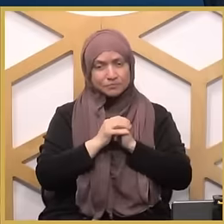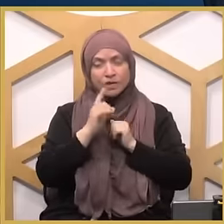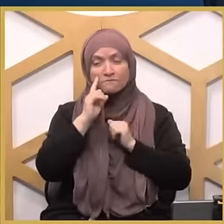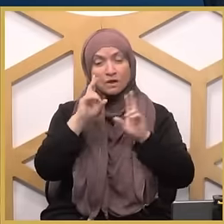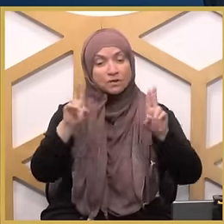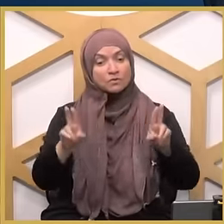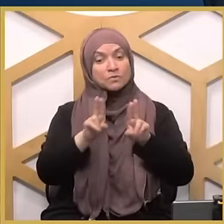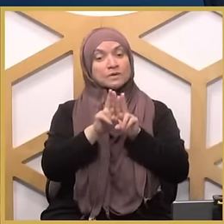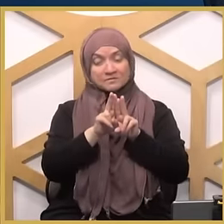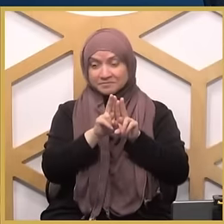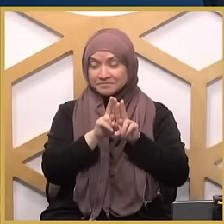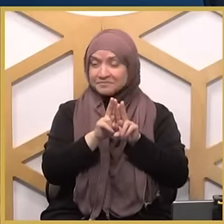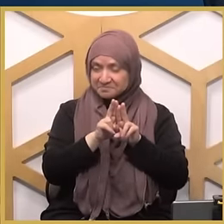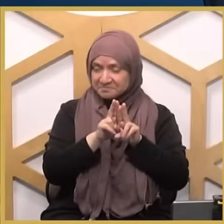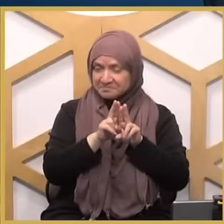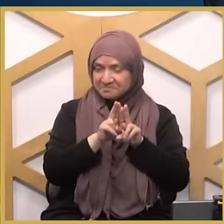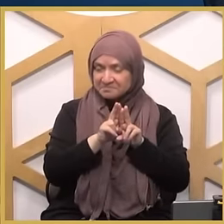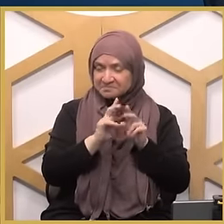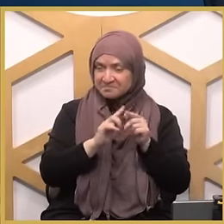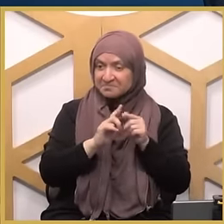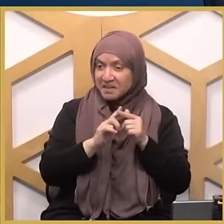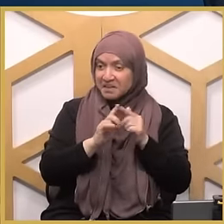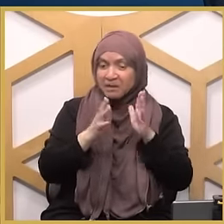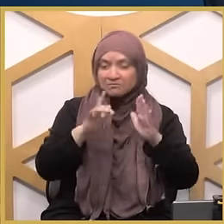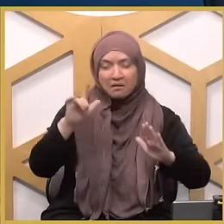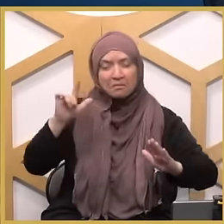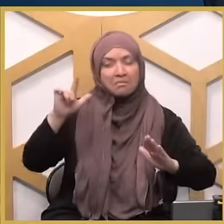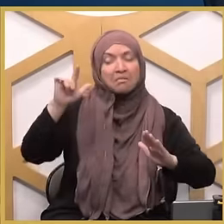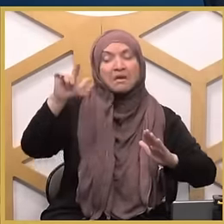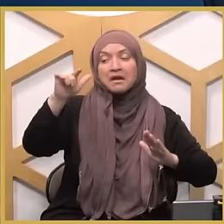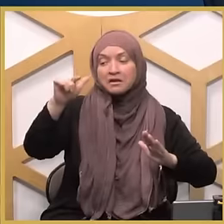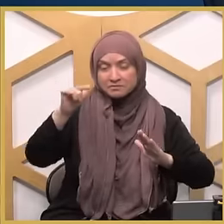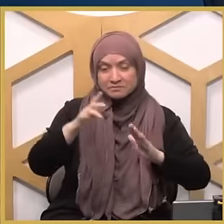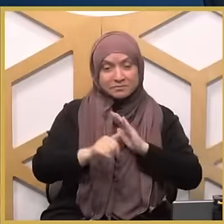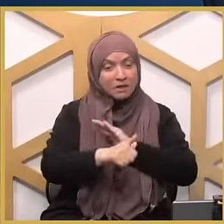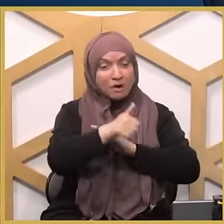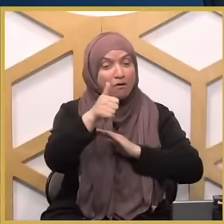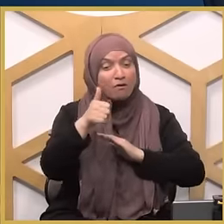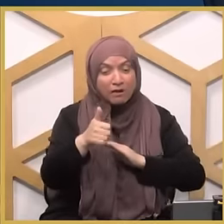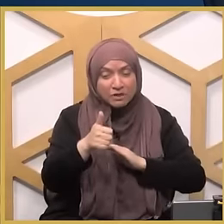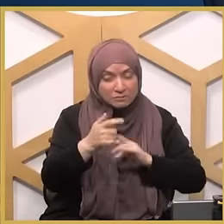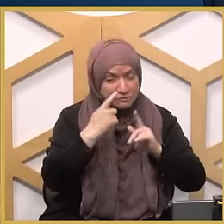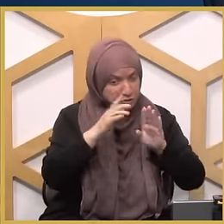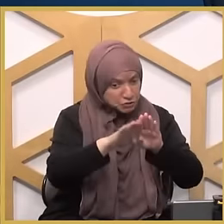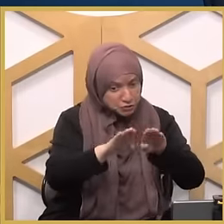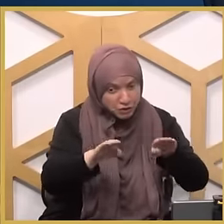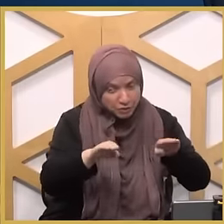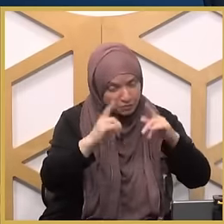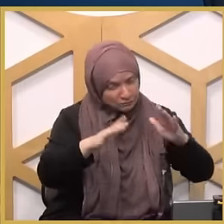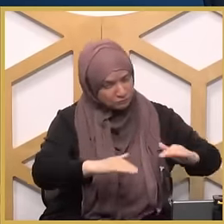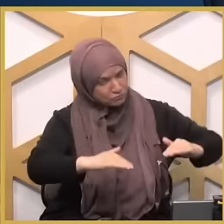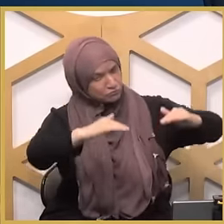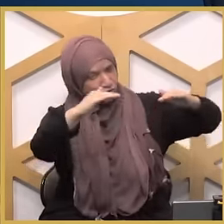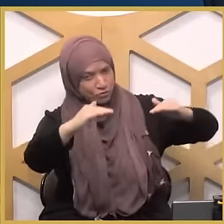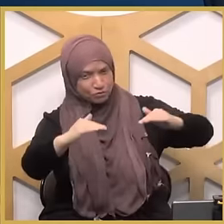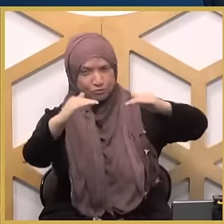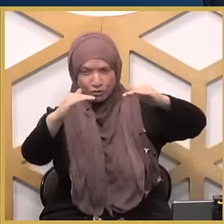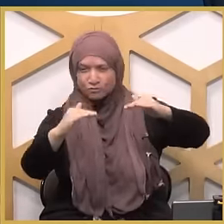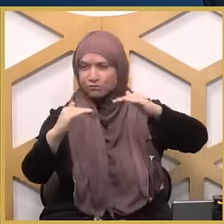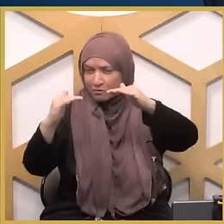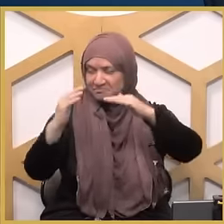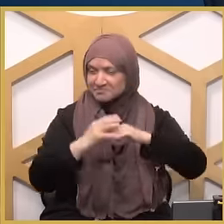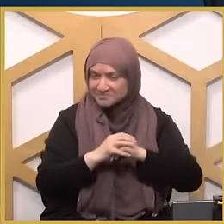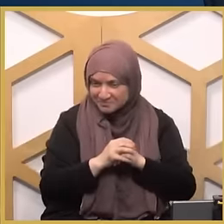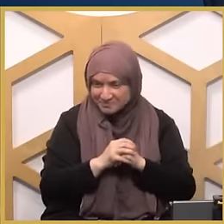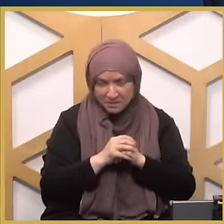came the little ones and the young ones who did not grow up in the difficulty of the establishment of the state. They say, look at him. He steals the money. He's favoring this,